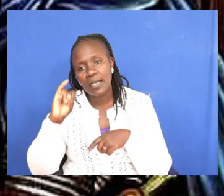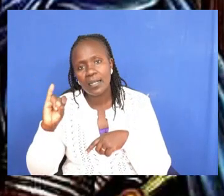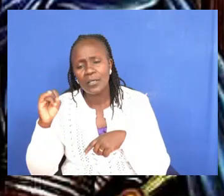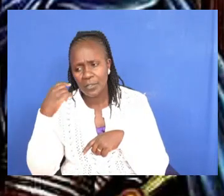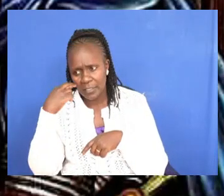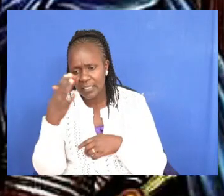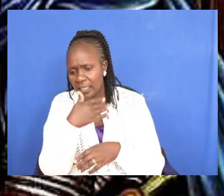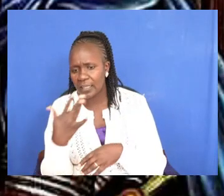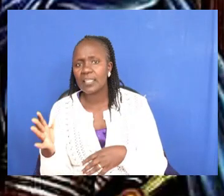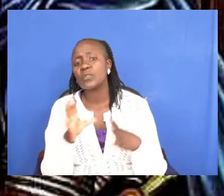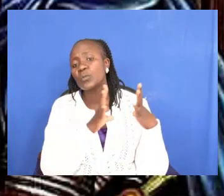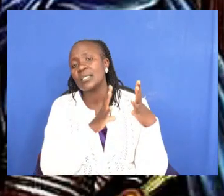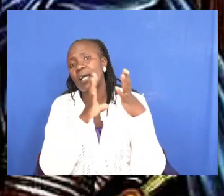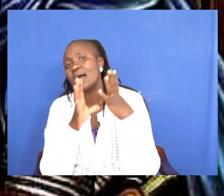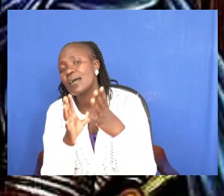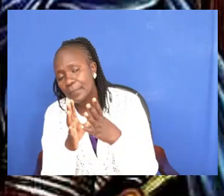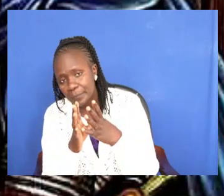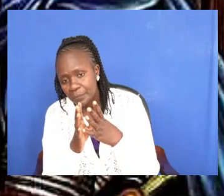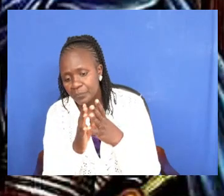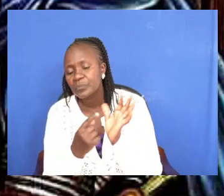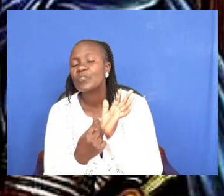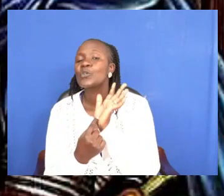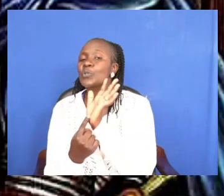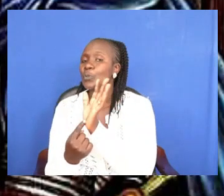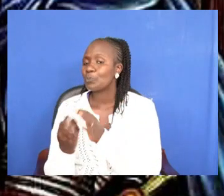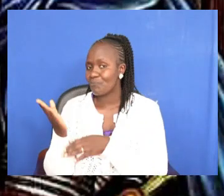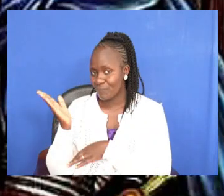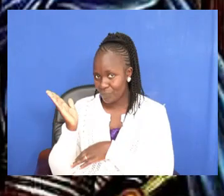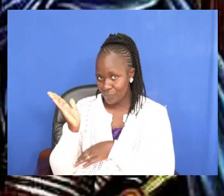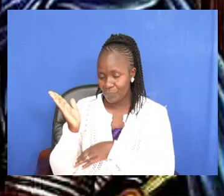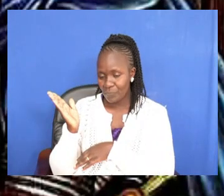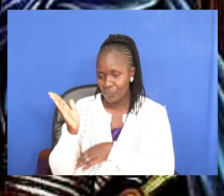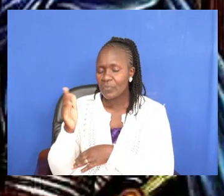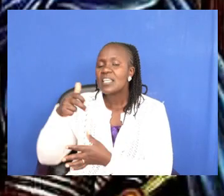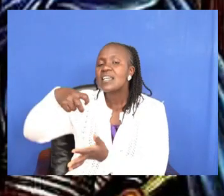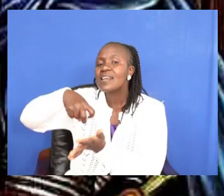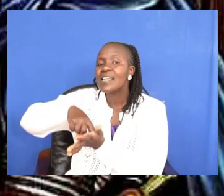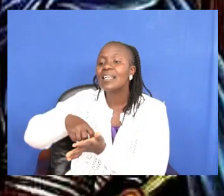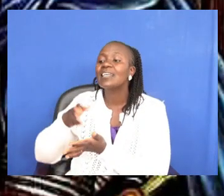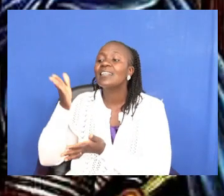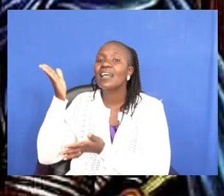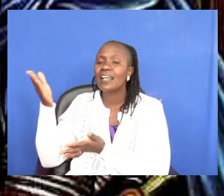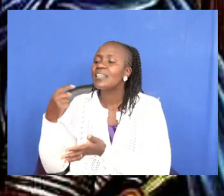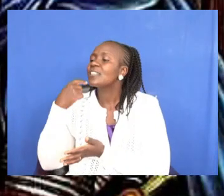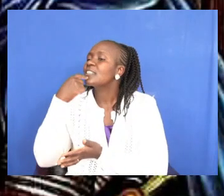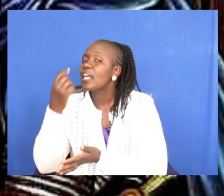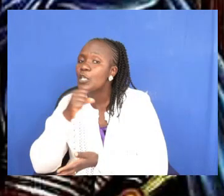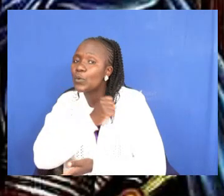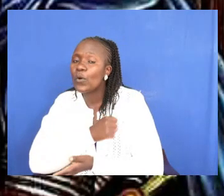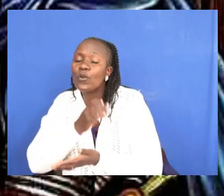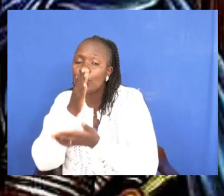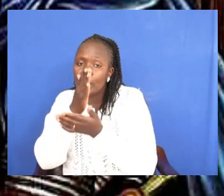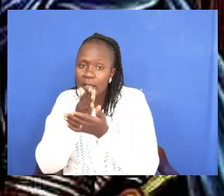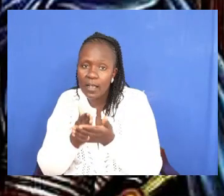the things that she was carrying are the ones that are shown here, and that she's kneeling down apologizing on